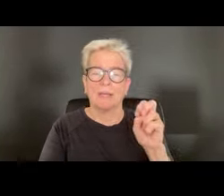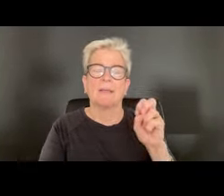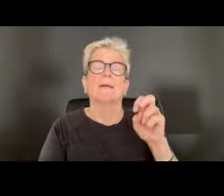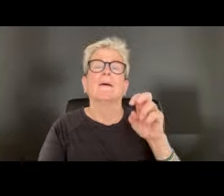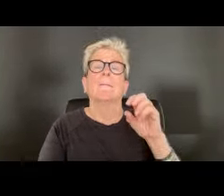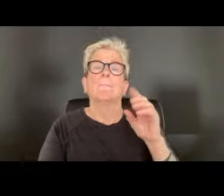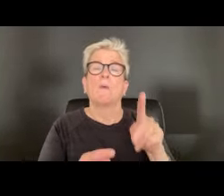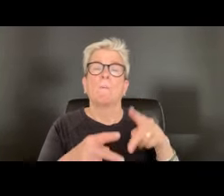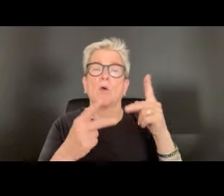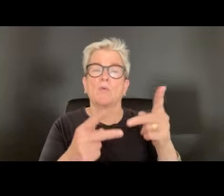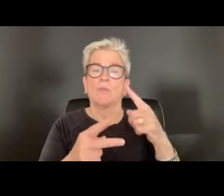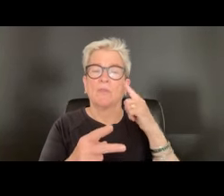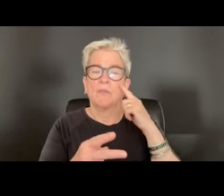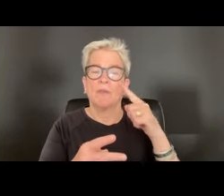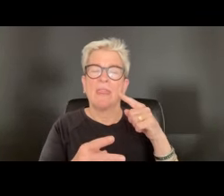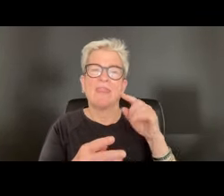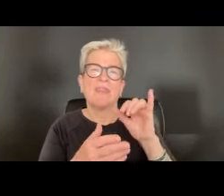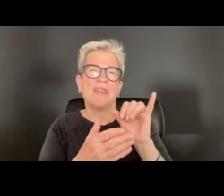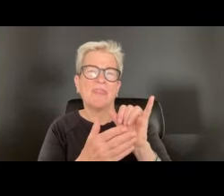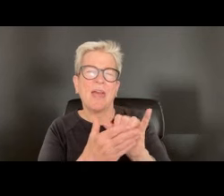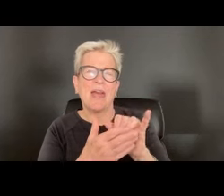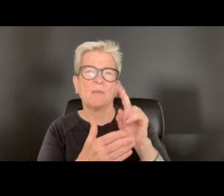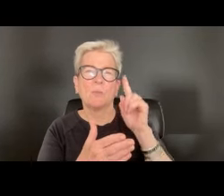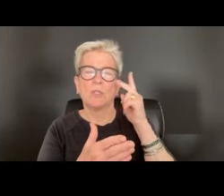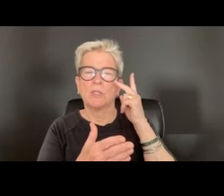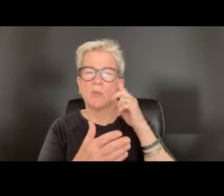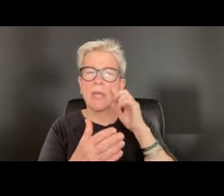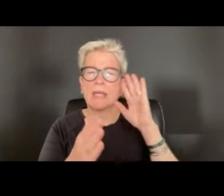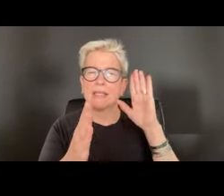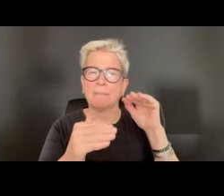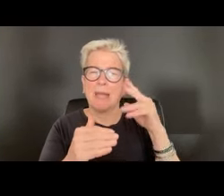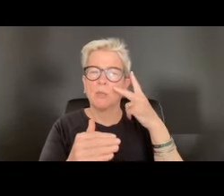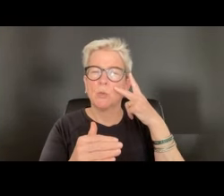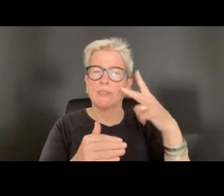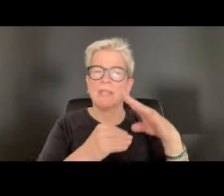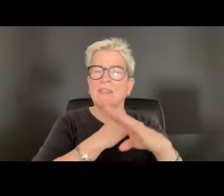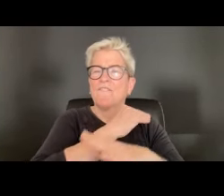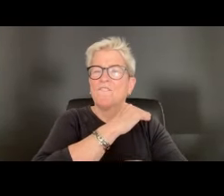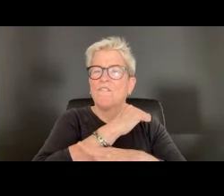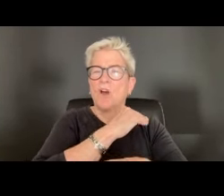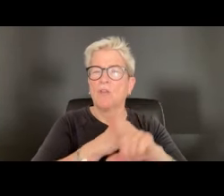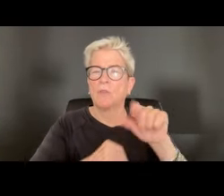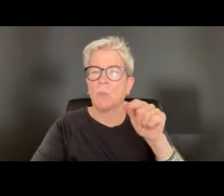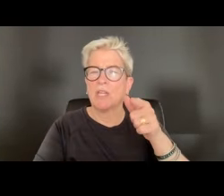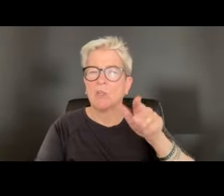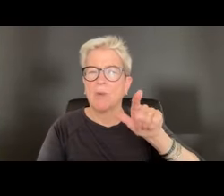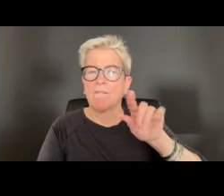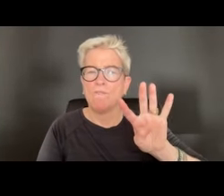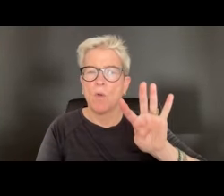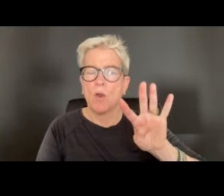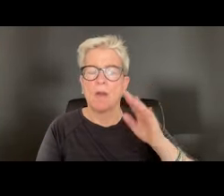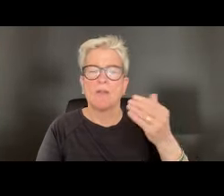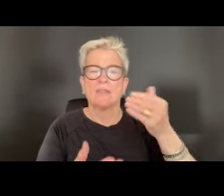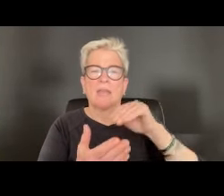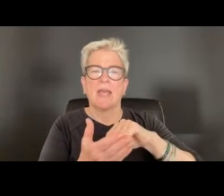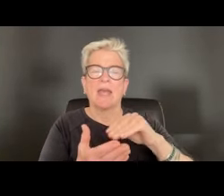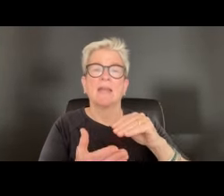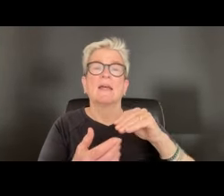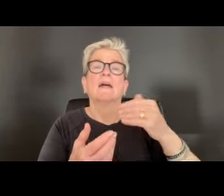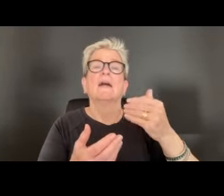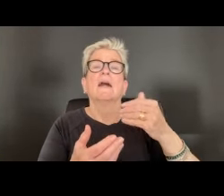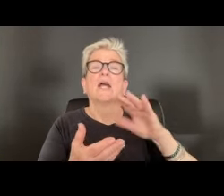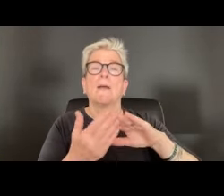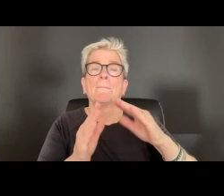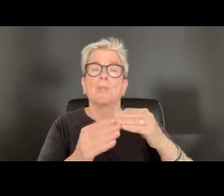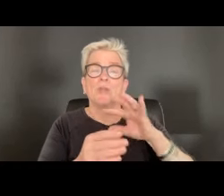centers. And so that would be coming out in the fall of this year. And so we'll have another round of community engagement when that